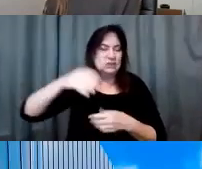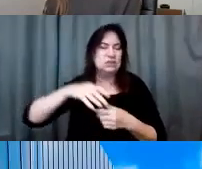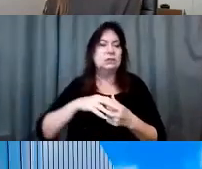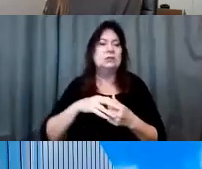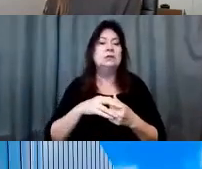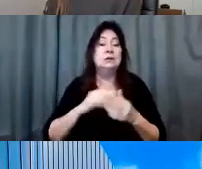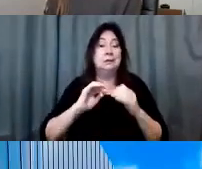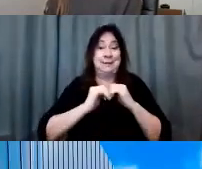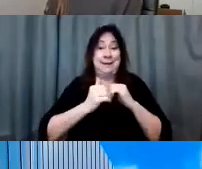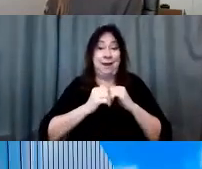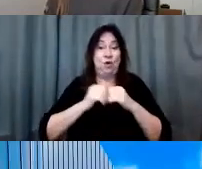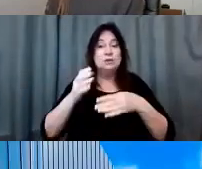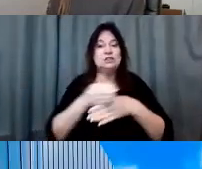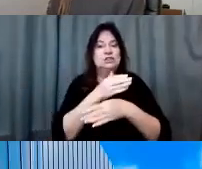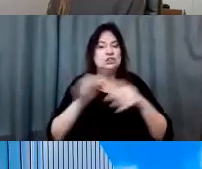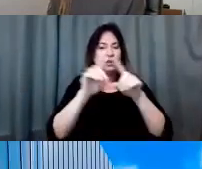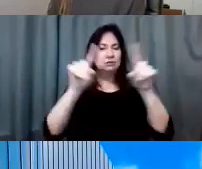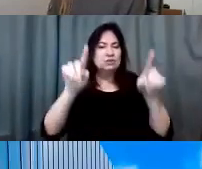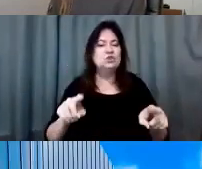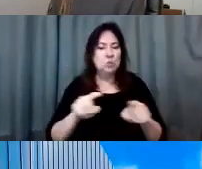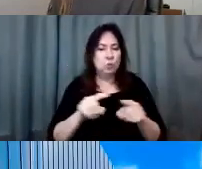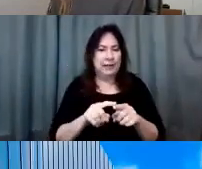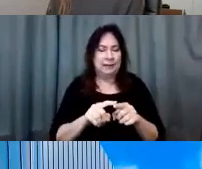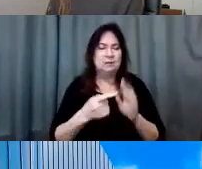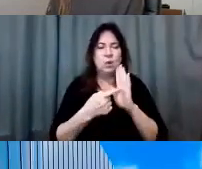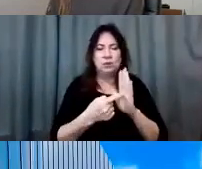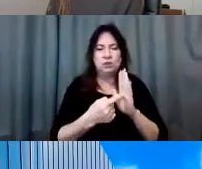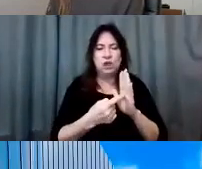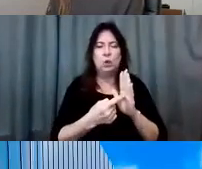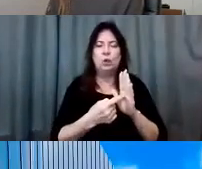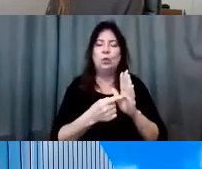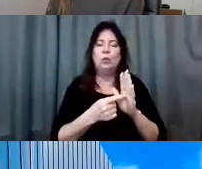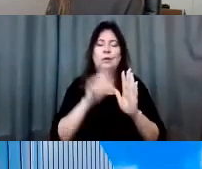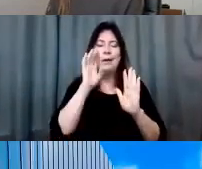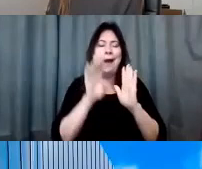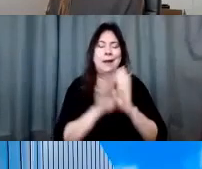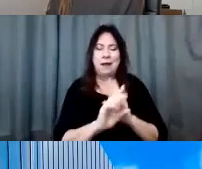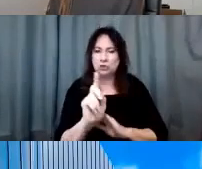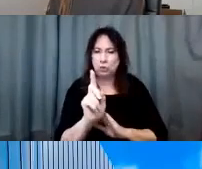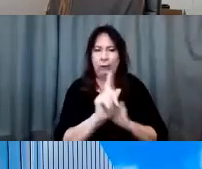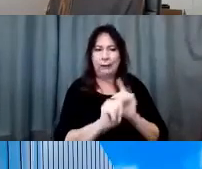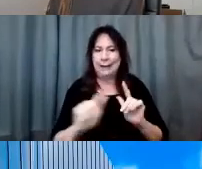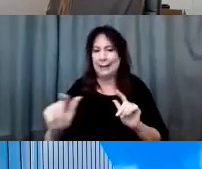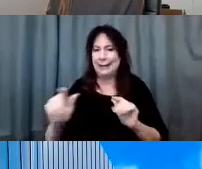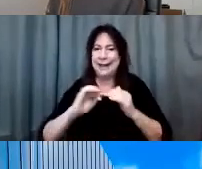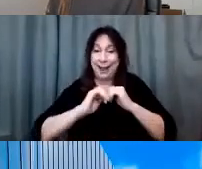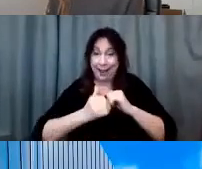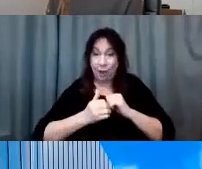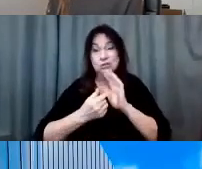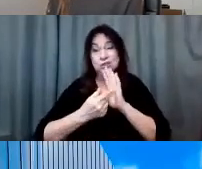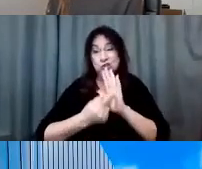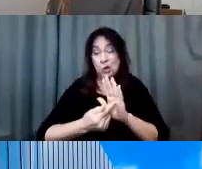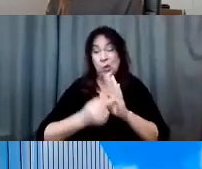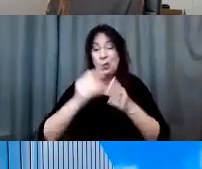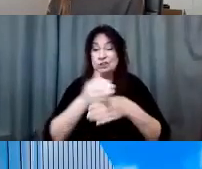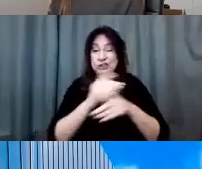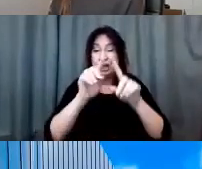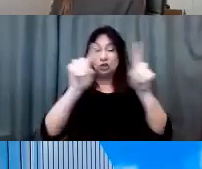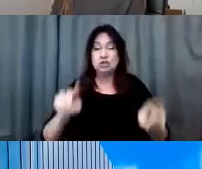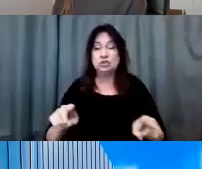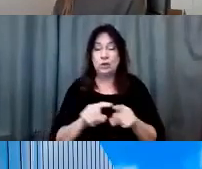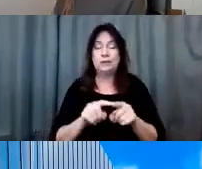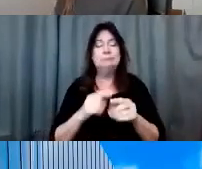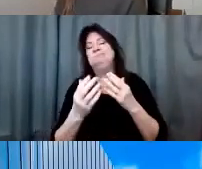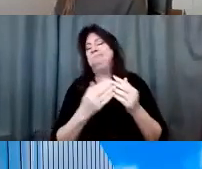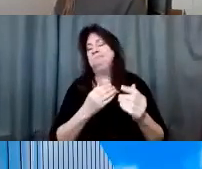of sharing their screen. We will show you where those icons are located in today's demonstration. But regardless of